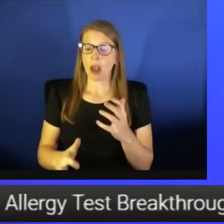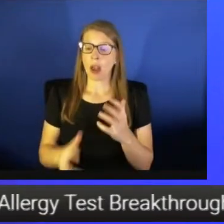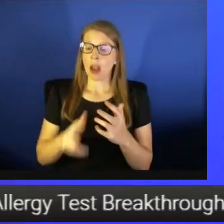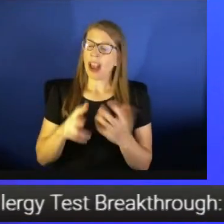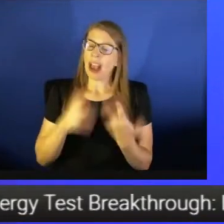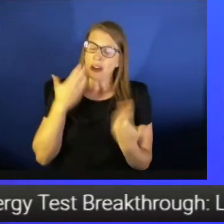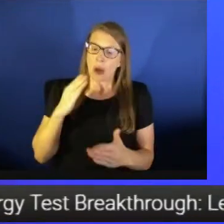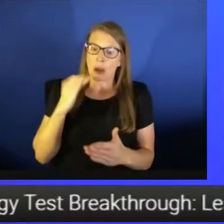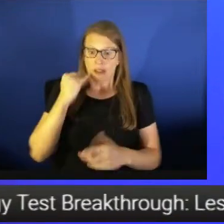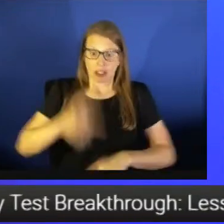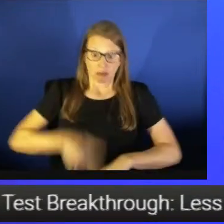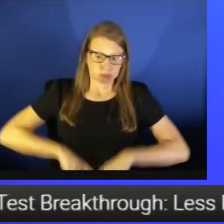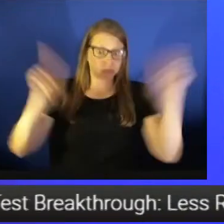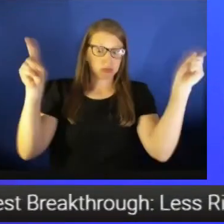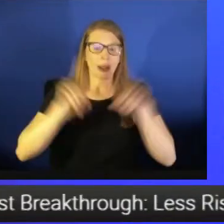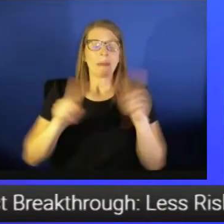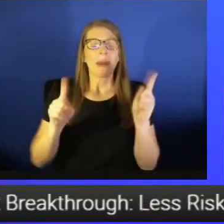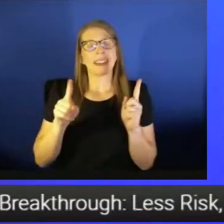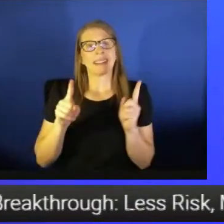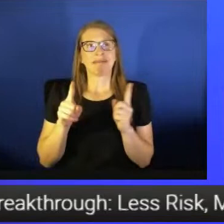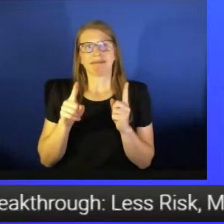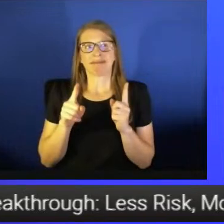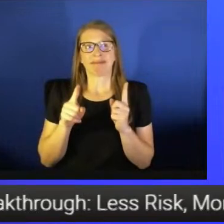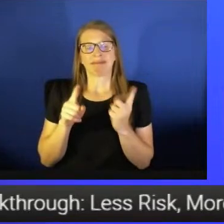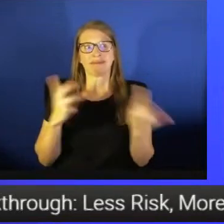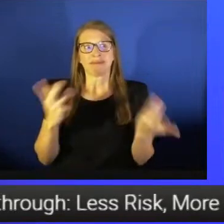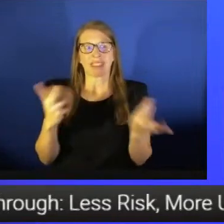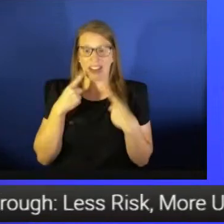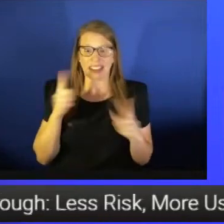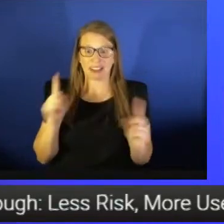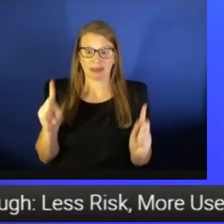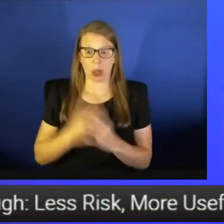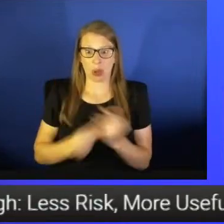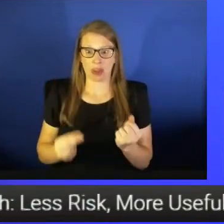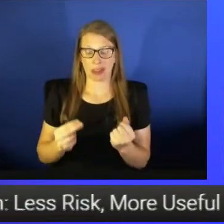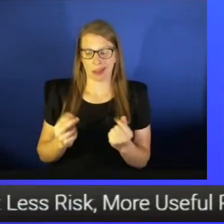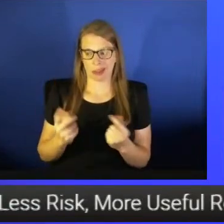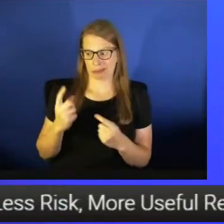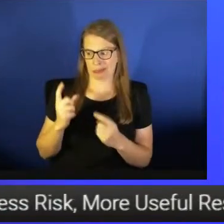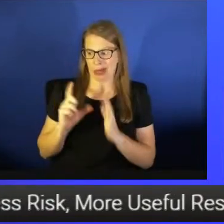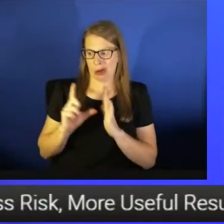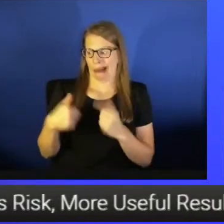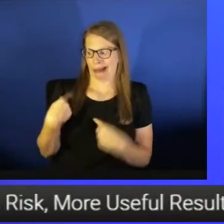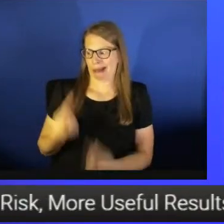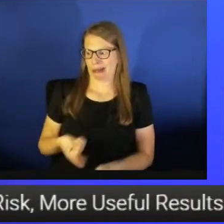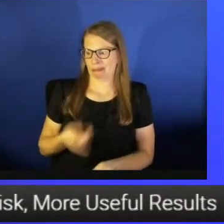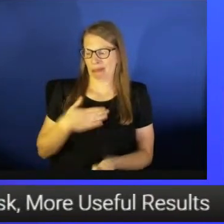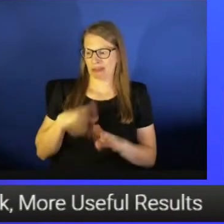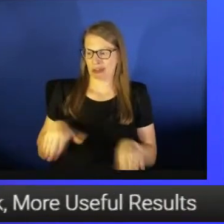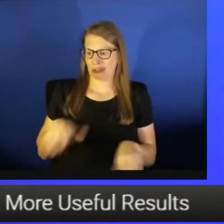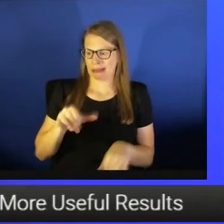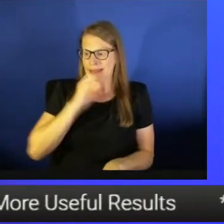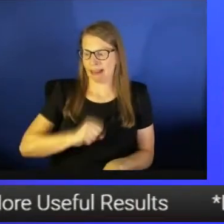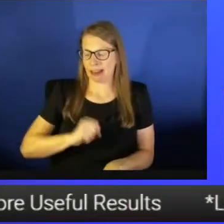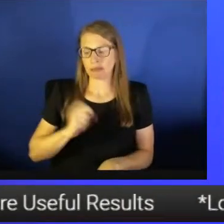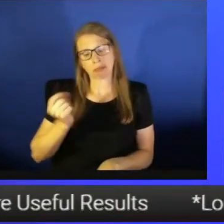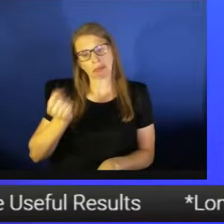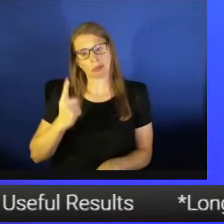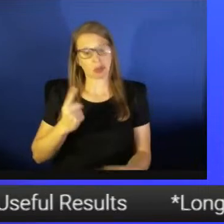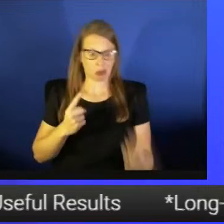that was done, other than the 2 versus 3. It's been a little while since my children were this age, so I could see the appeal of